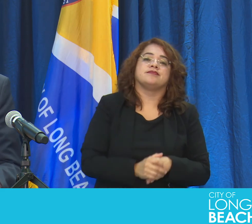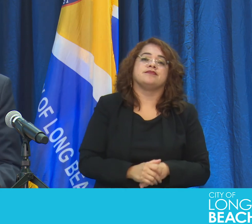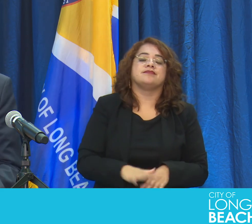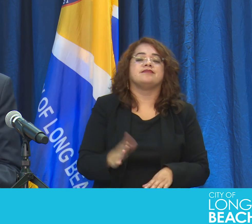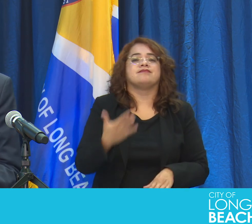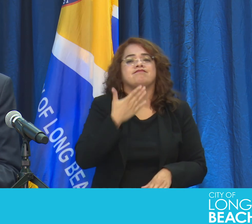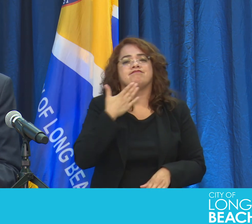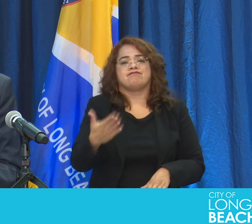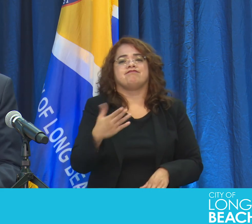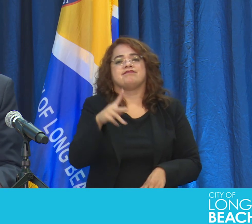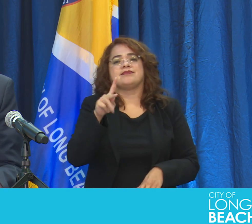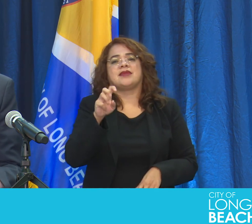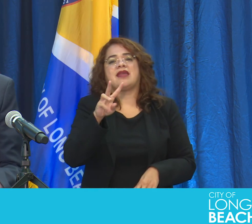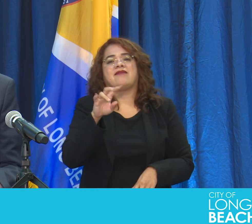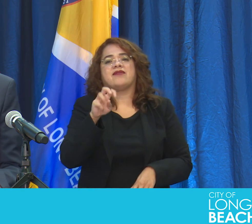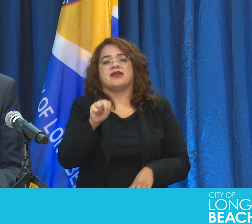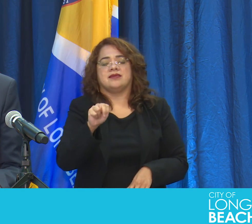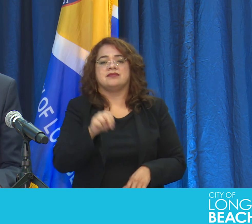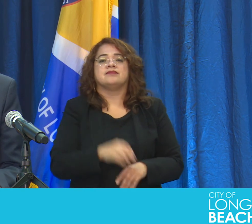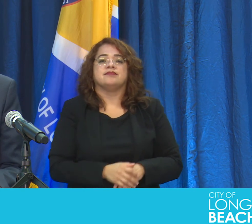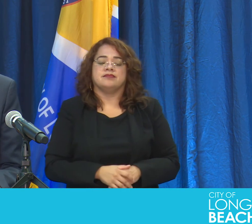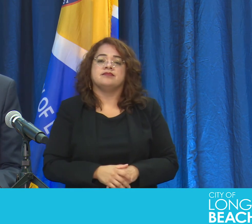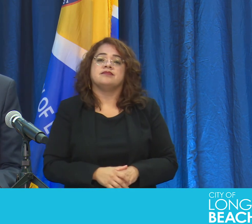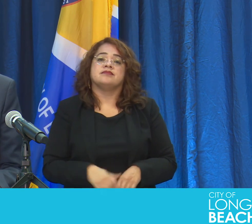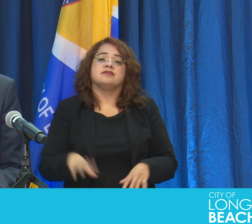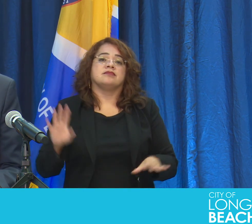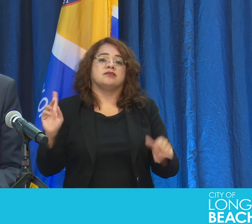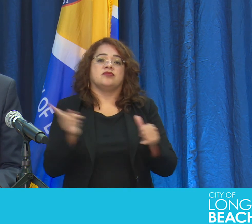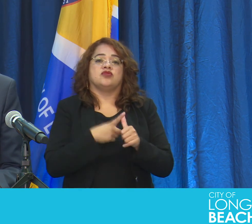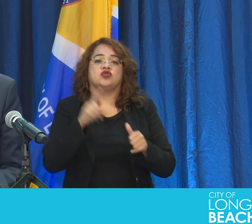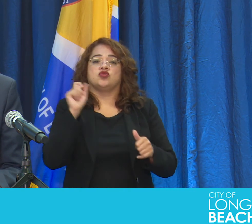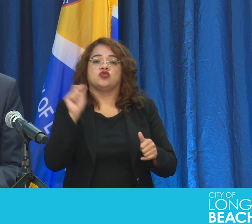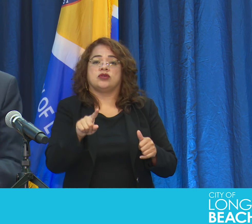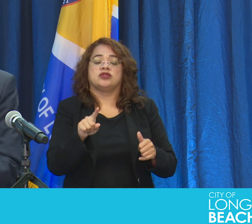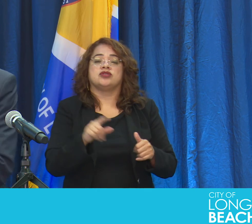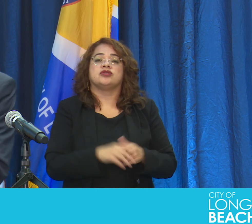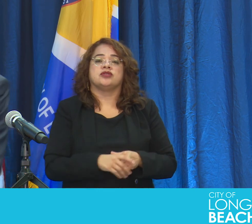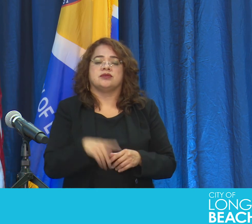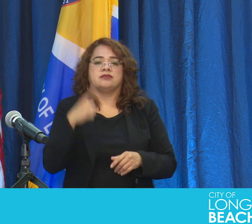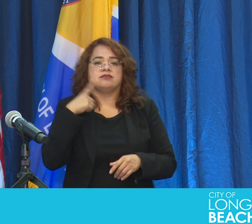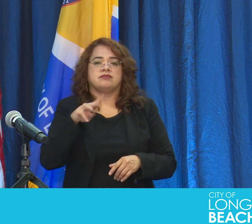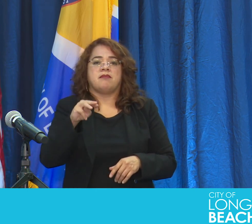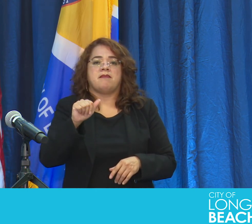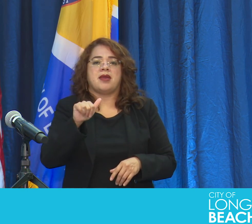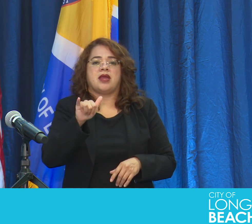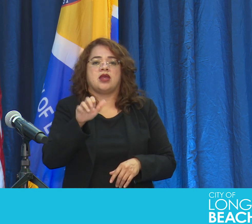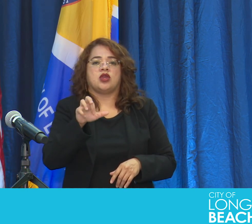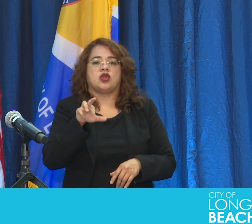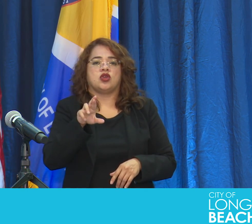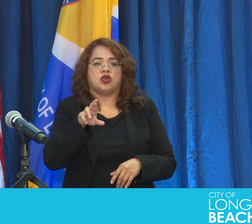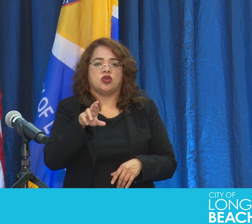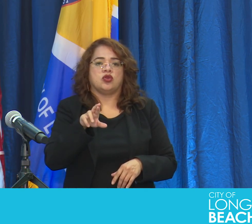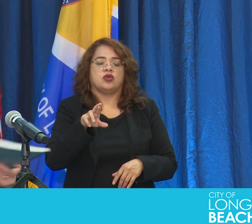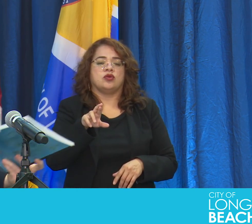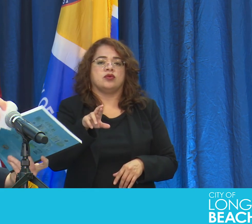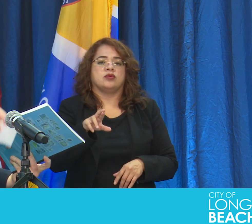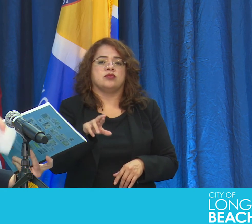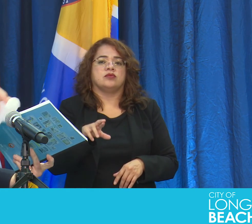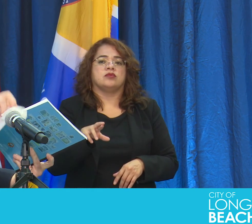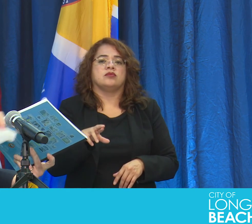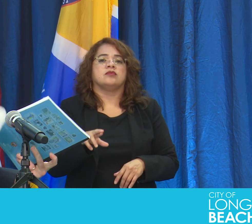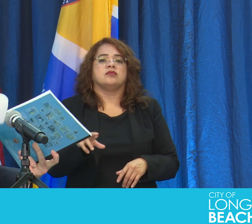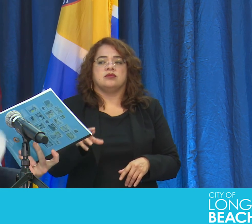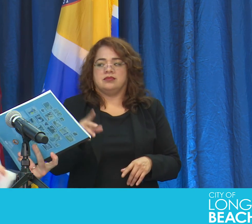thanks, Kevin. This question is actually, the first question is for the mayor. So as everybody's aware, there have